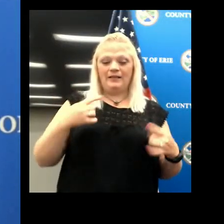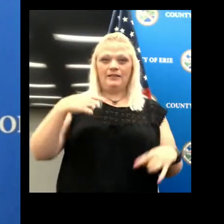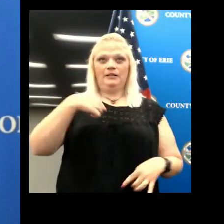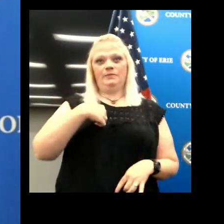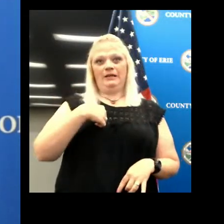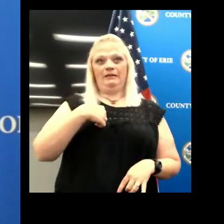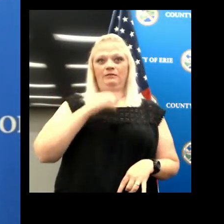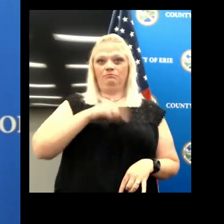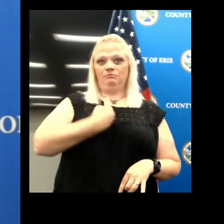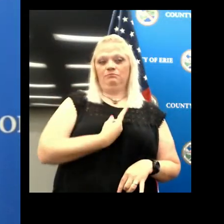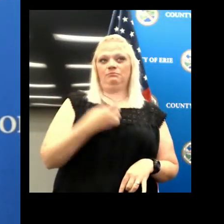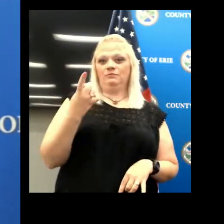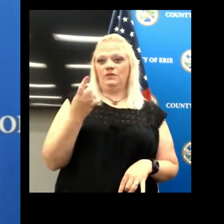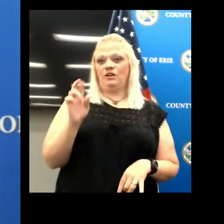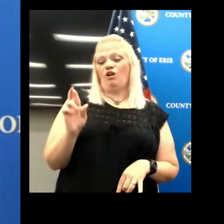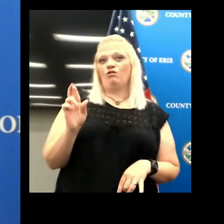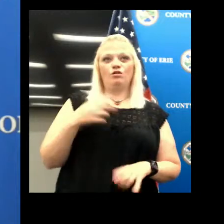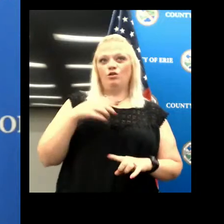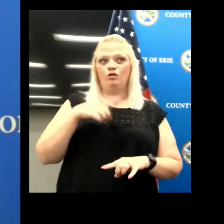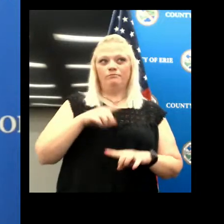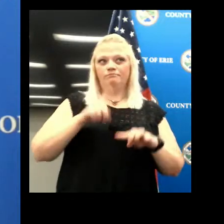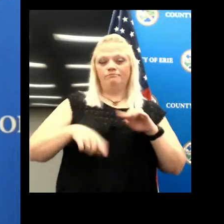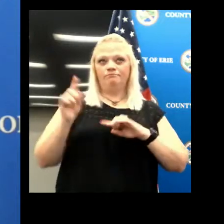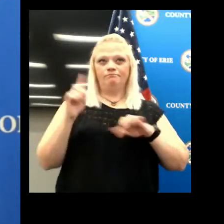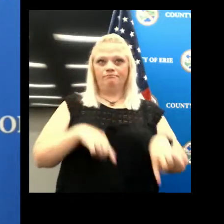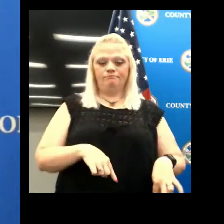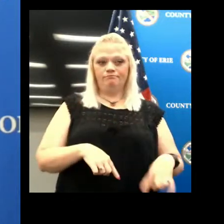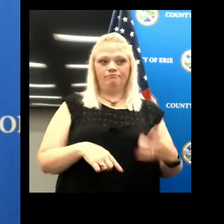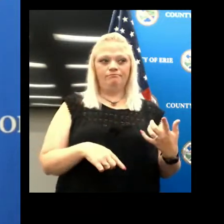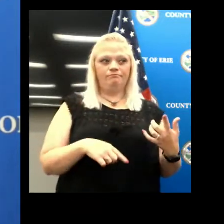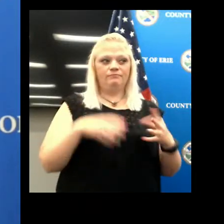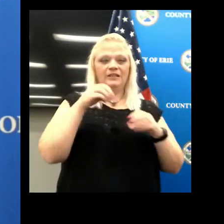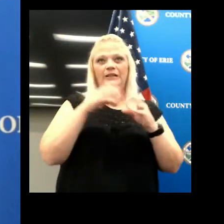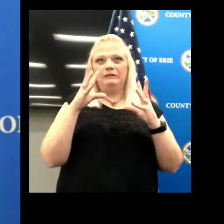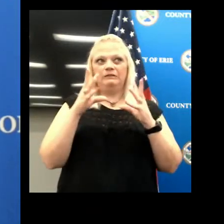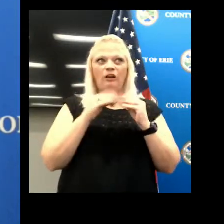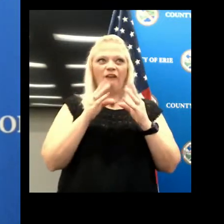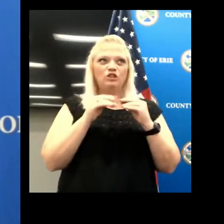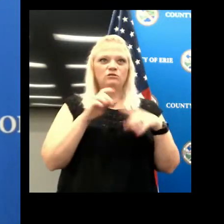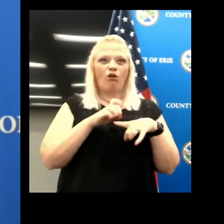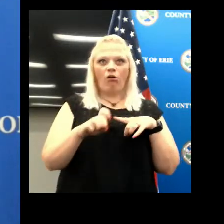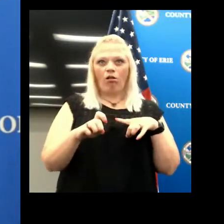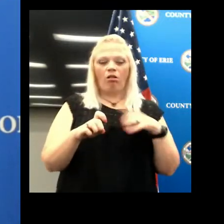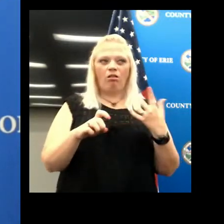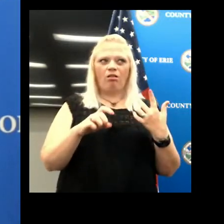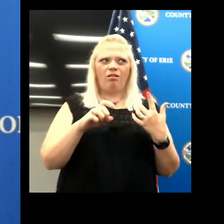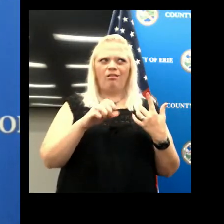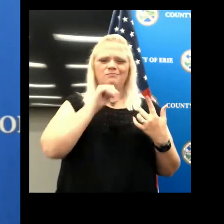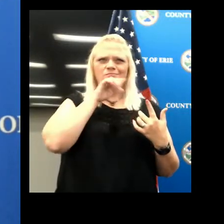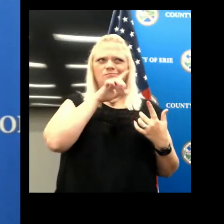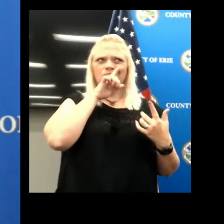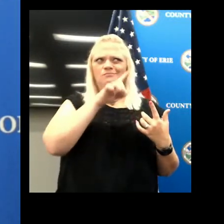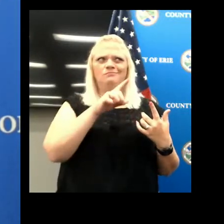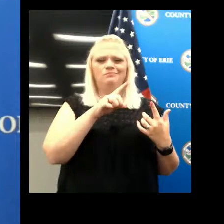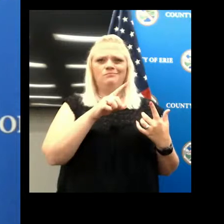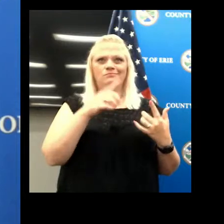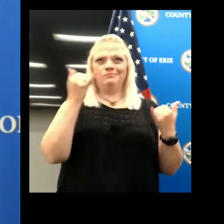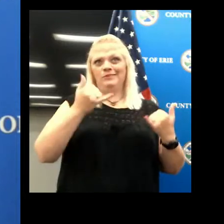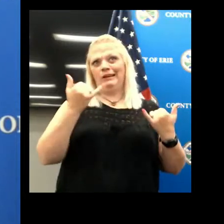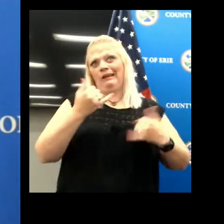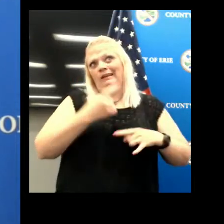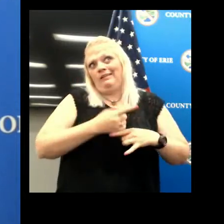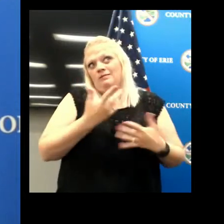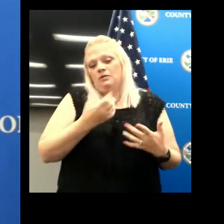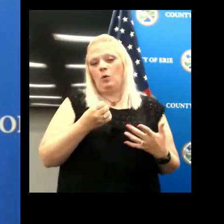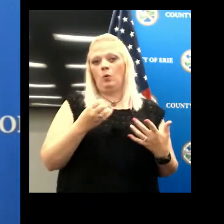Dr. Burstein unfortunately could not attend. She's in a meeting, a conference call. I'm not exactly certain in today's day and age